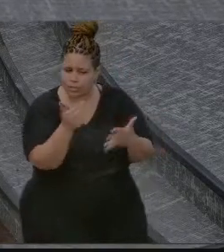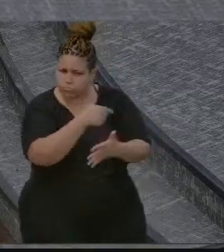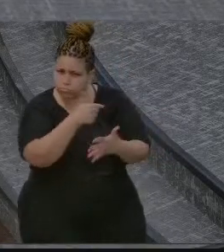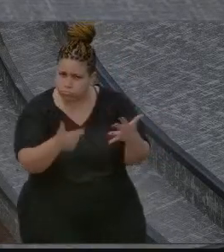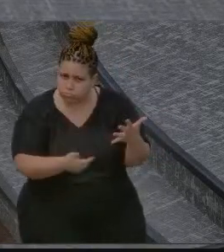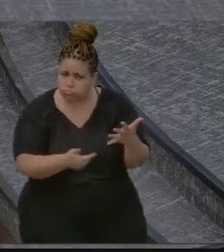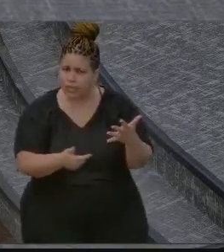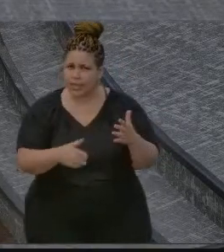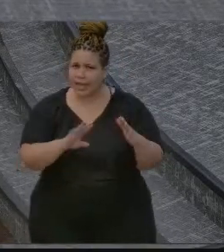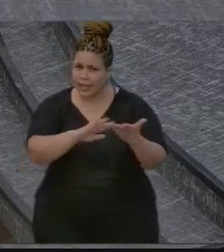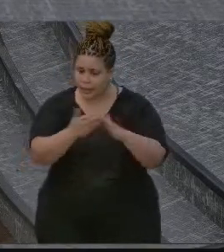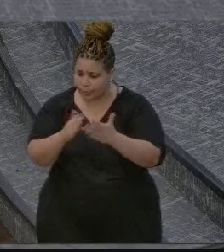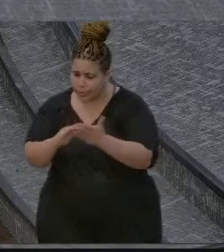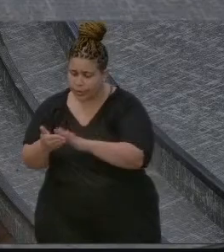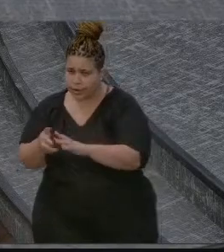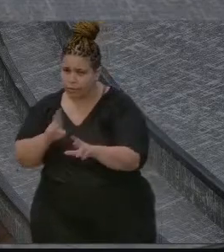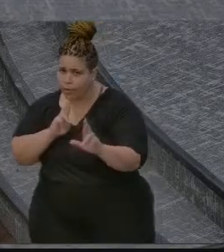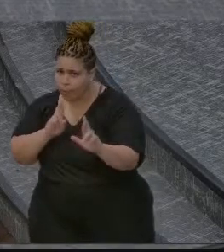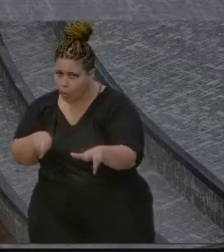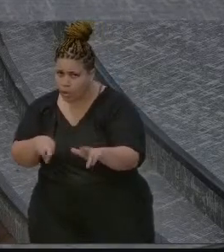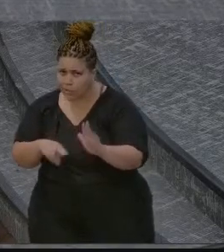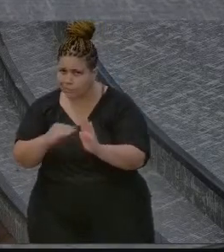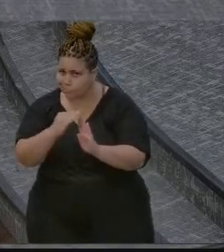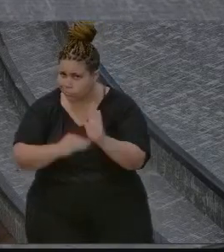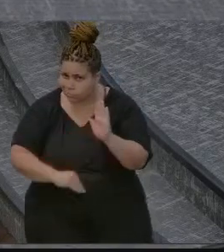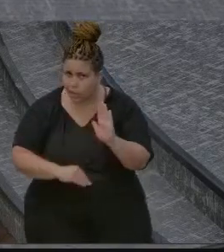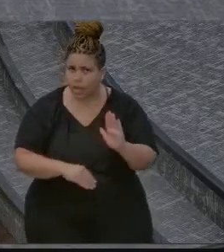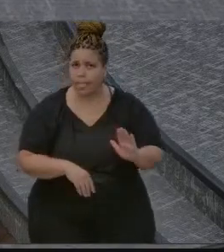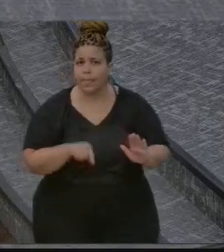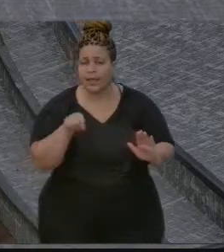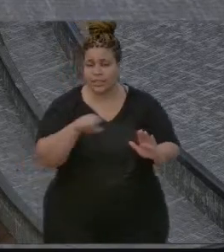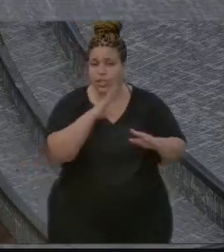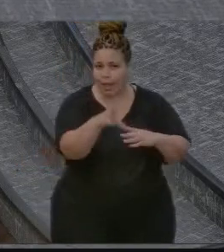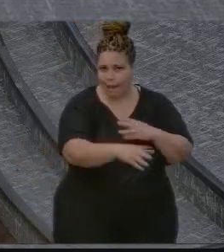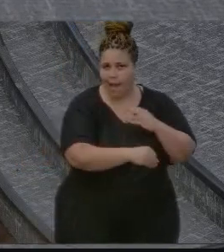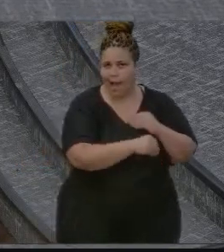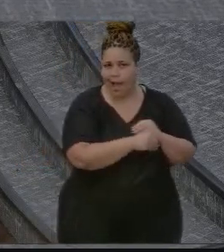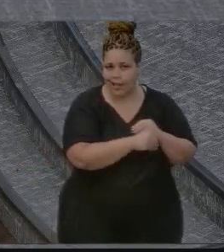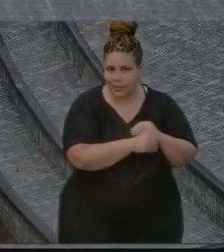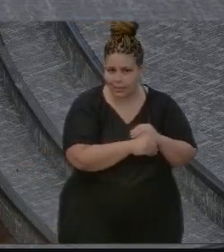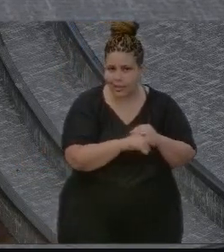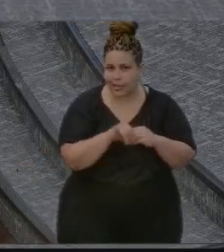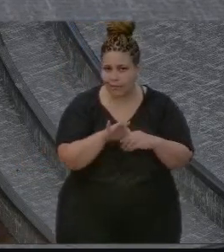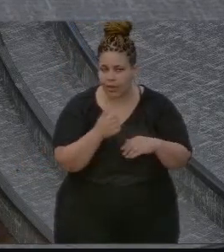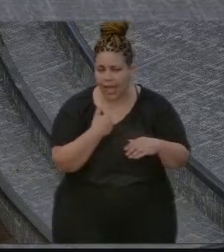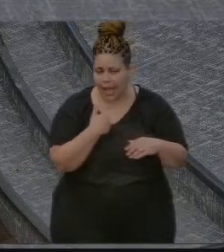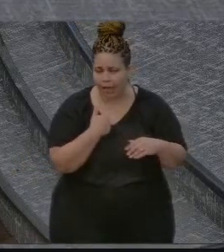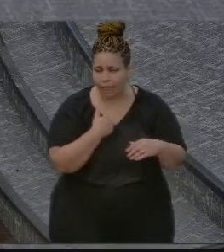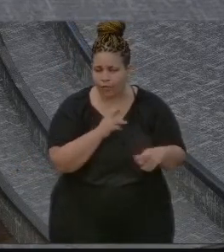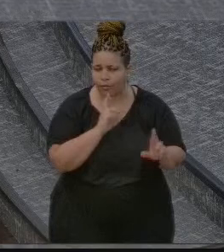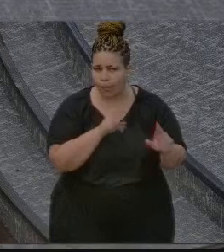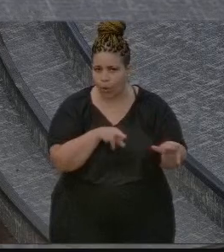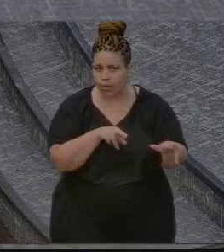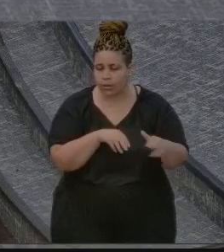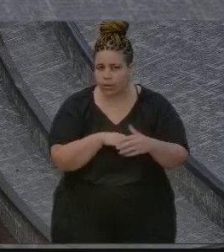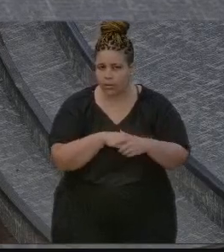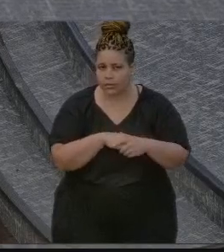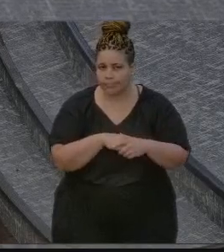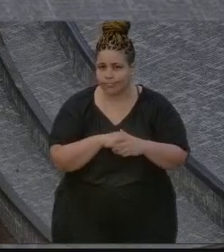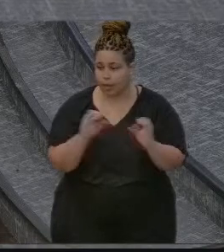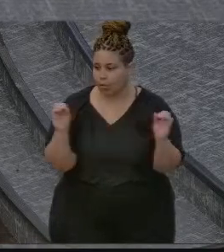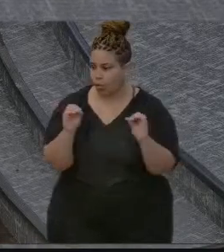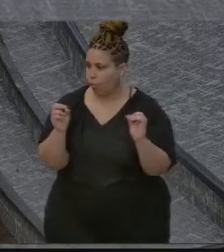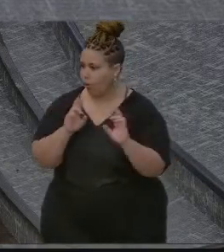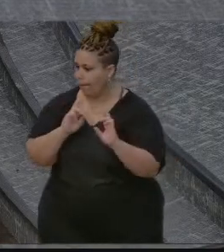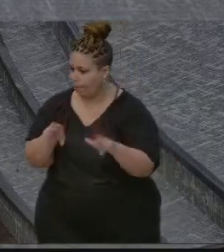community reports, she adds it to the agenda if we have a report. And so if we don't have a report or